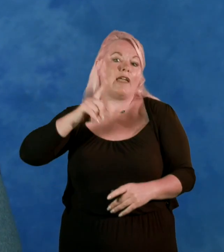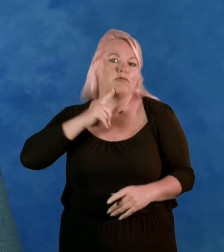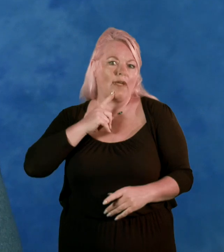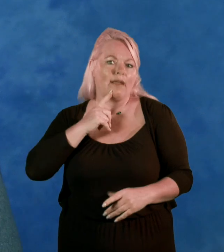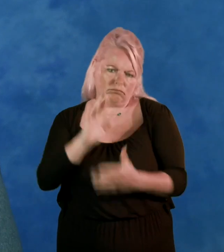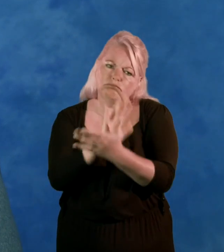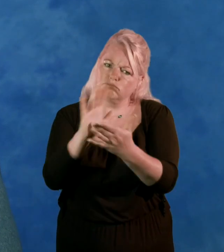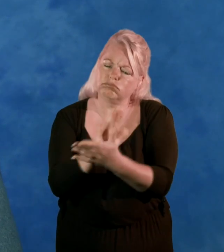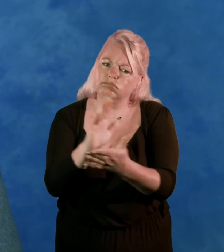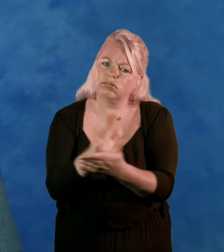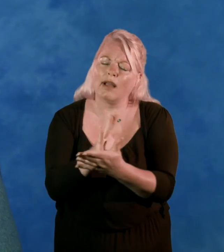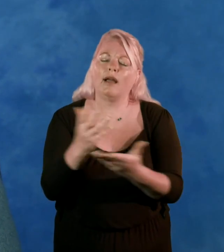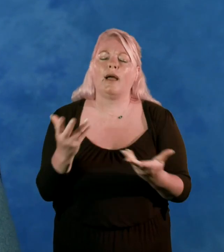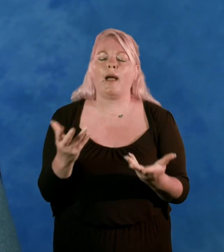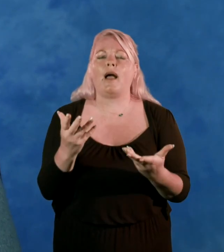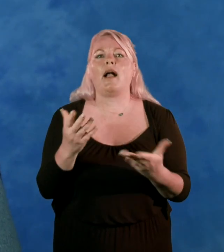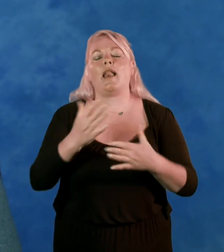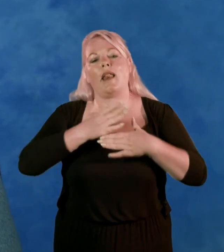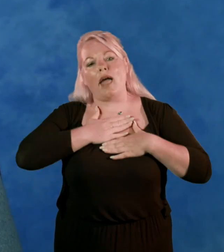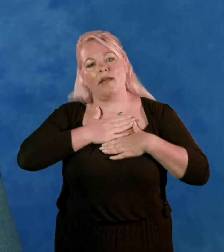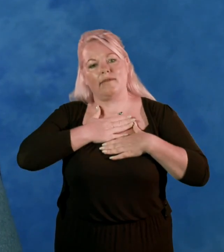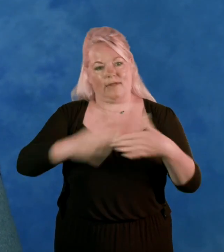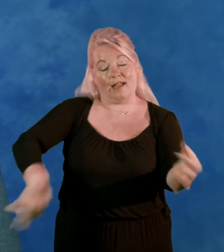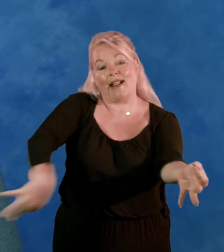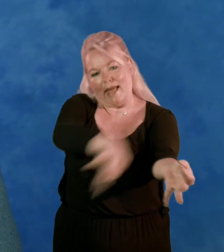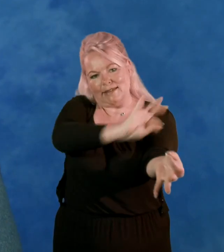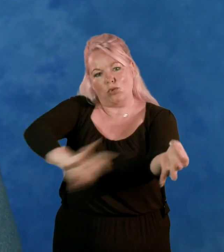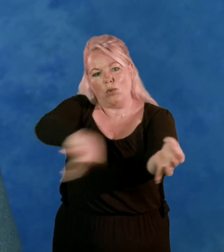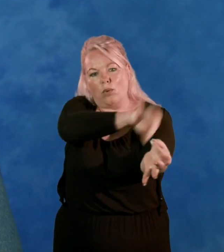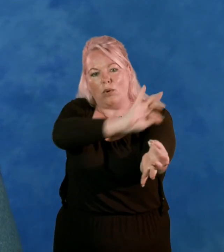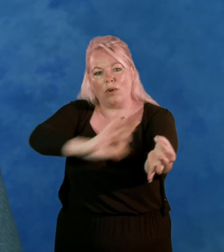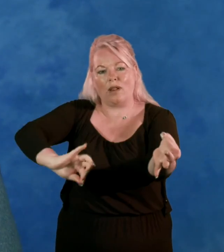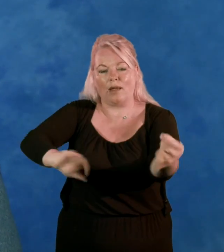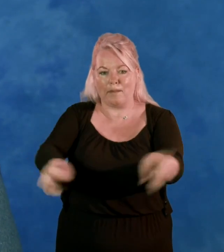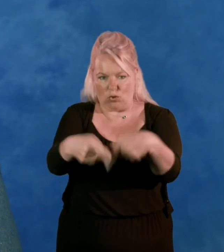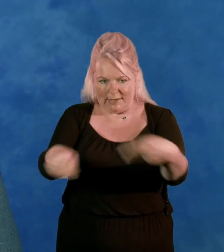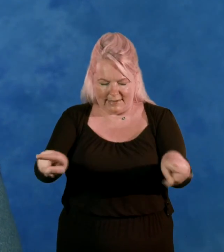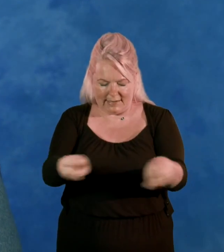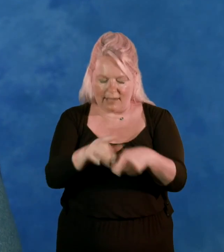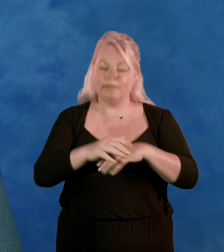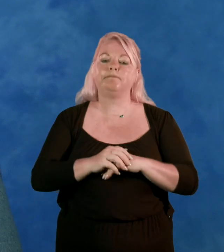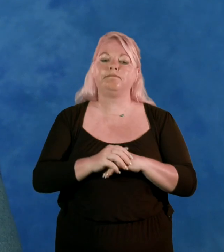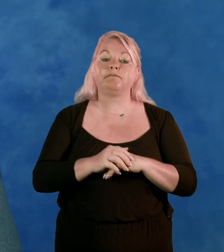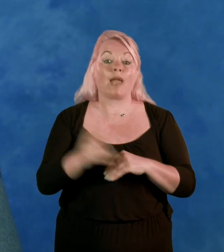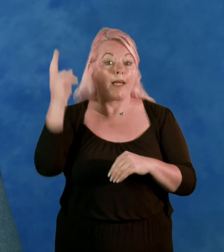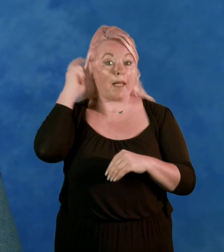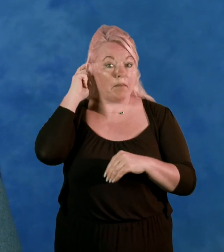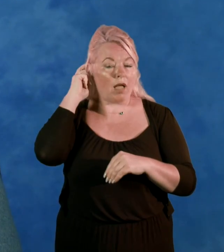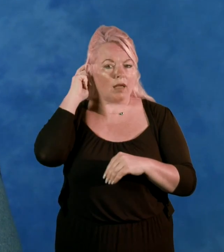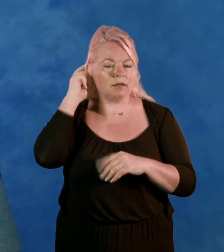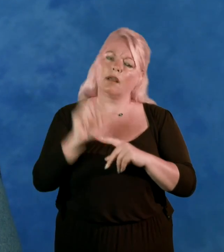days, but I love classical music. After the implant,